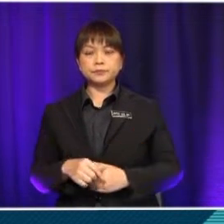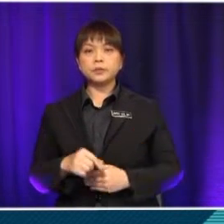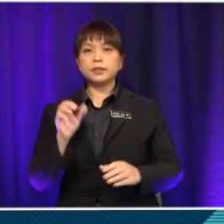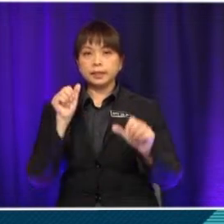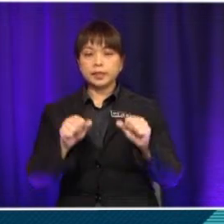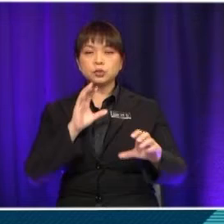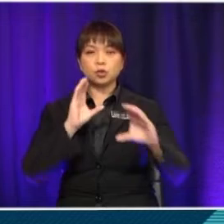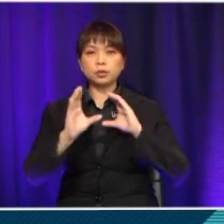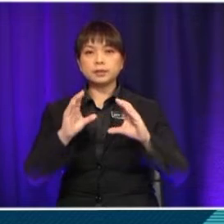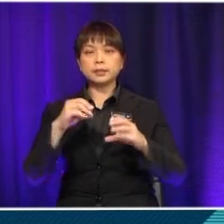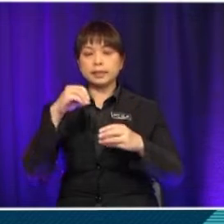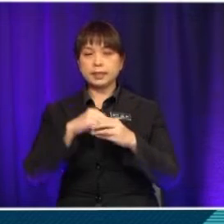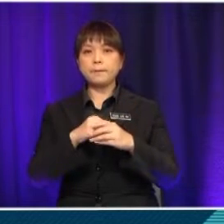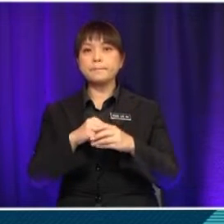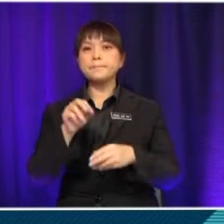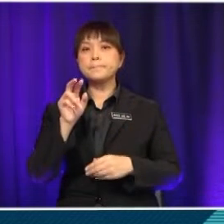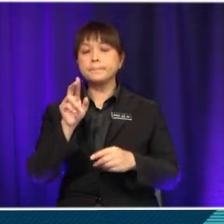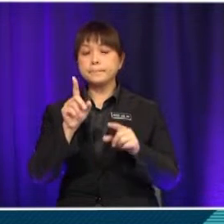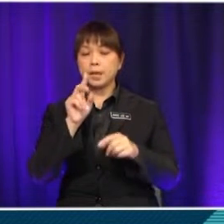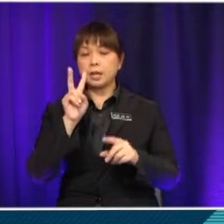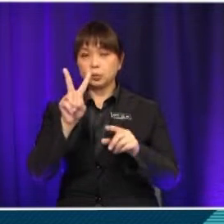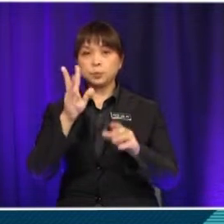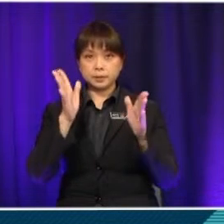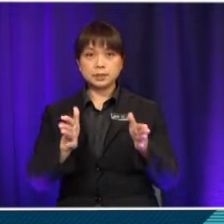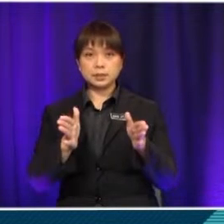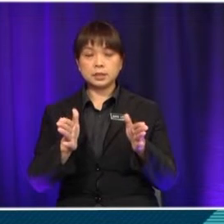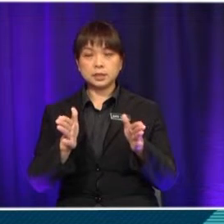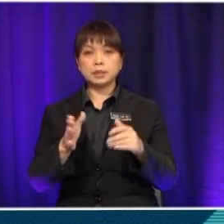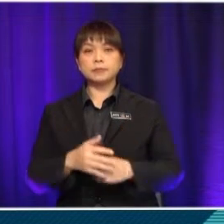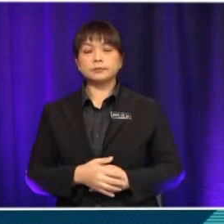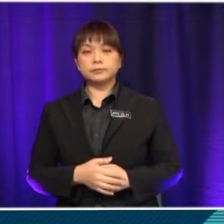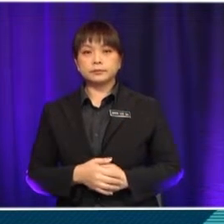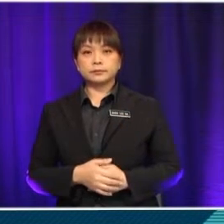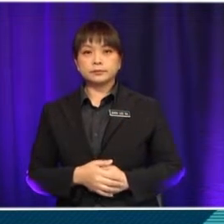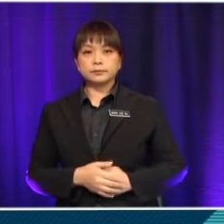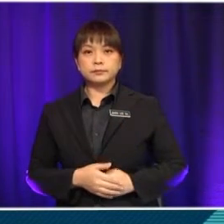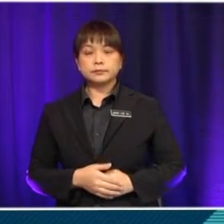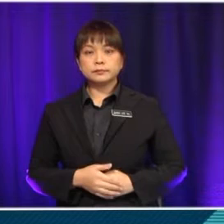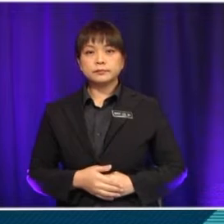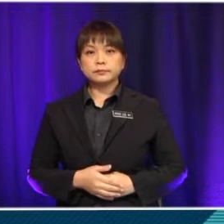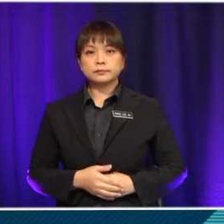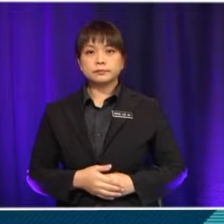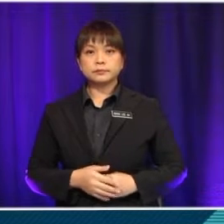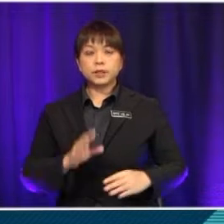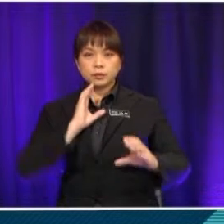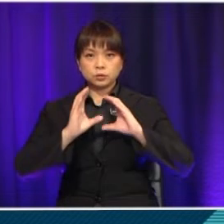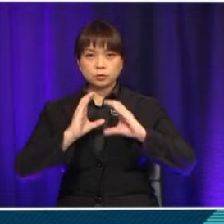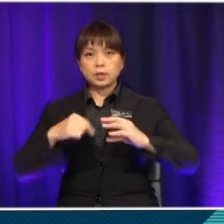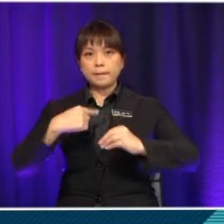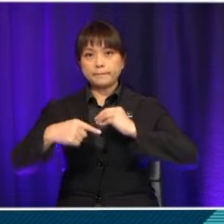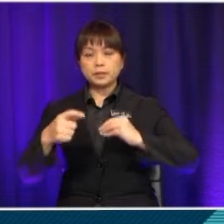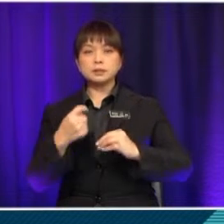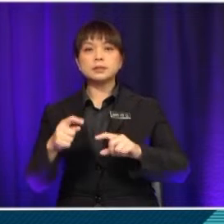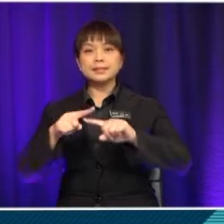Look at the pictures below. So you have the laptop and you have the desktop computer, okay, and talk about the